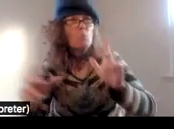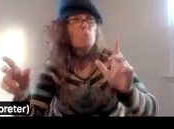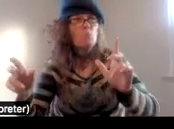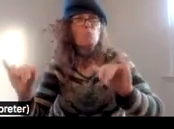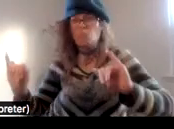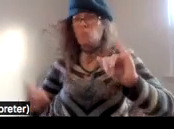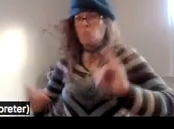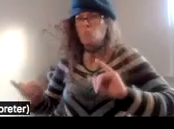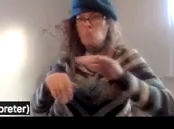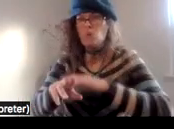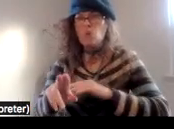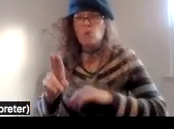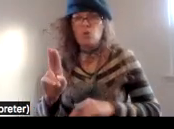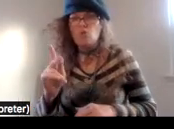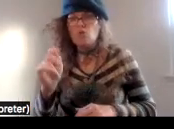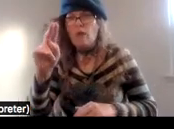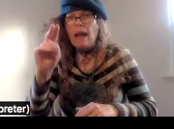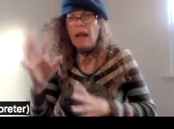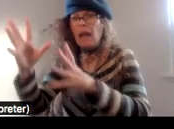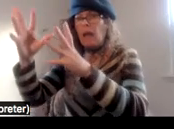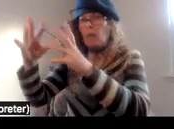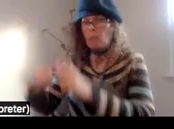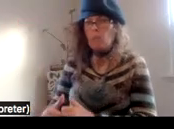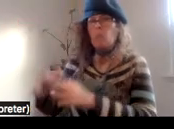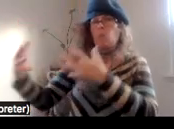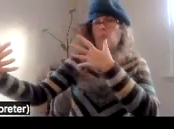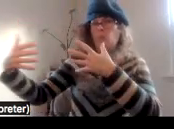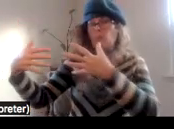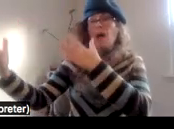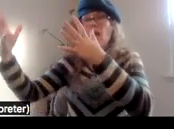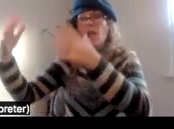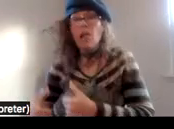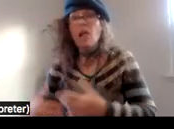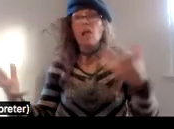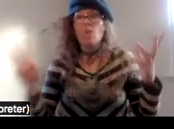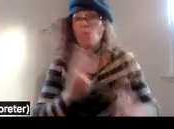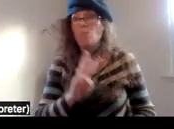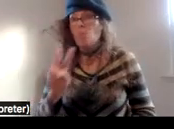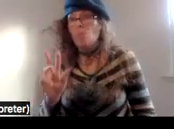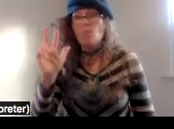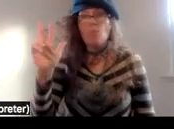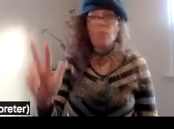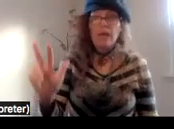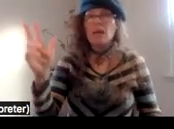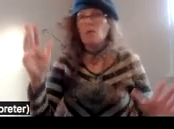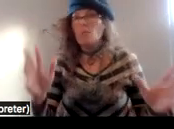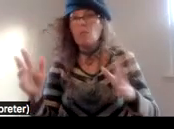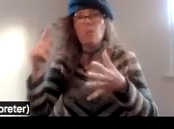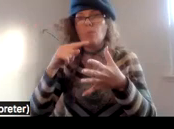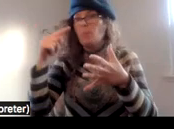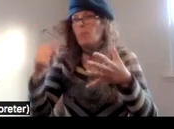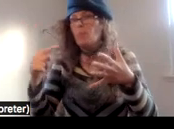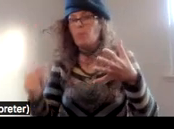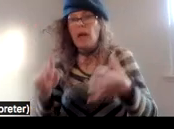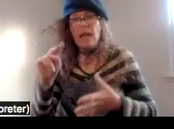ukraine and they're going to take them down and it's going to be a big onslaught and we're going to have world war three and all these nato